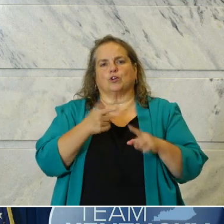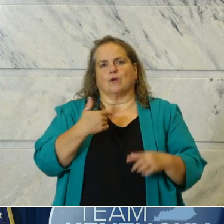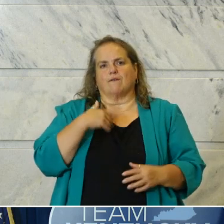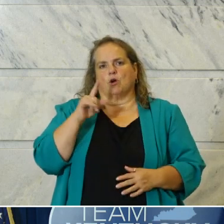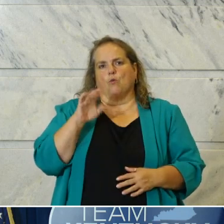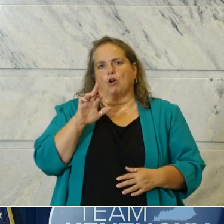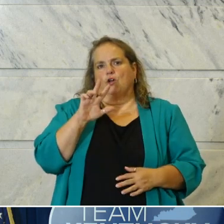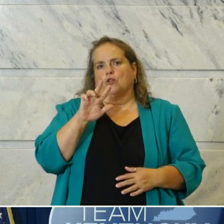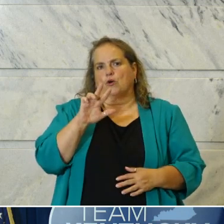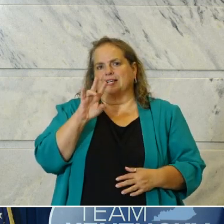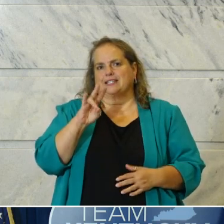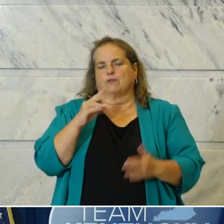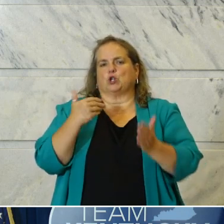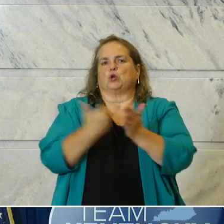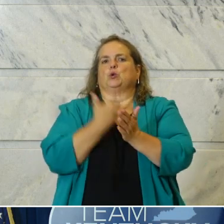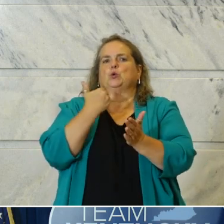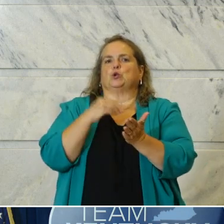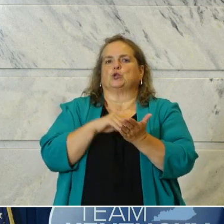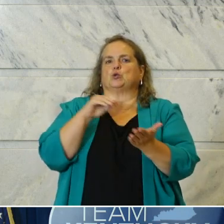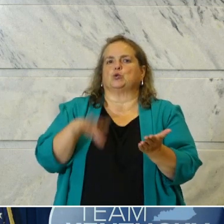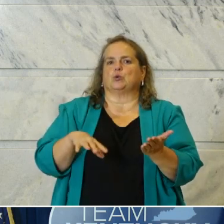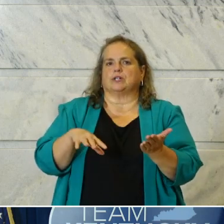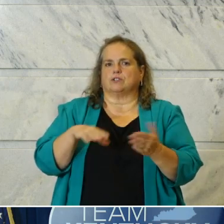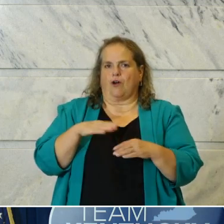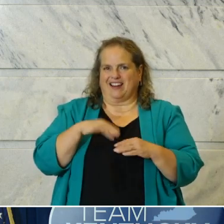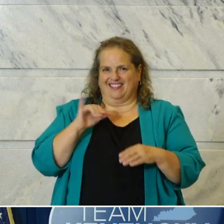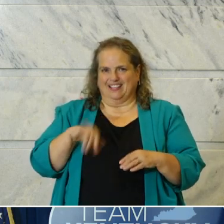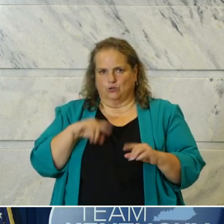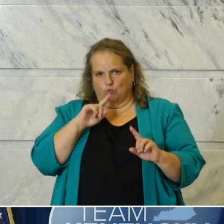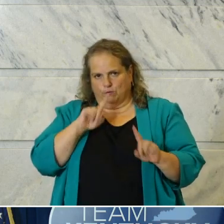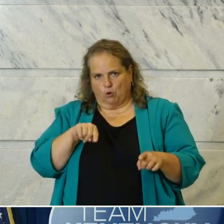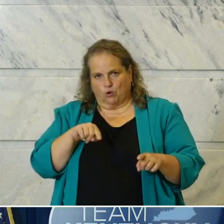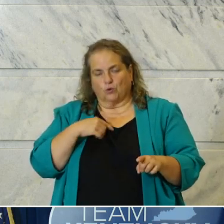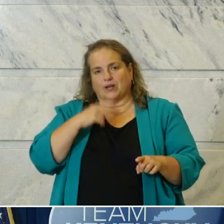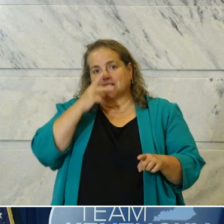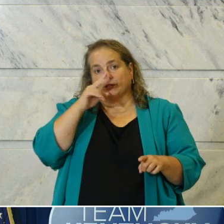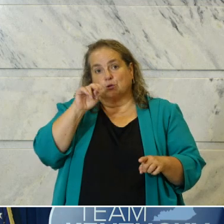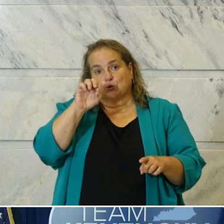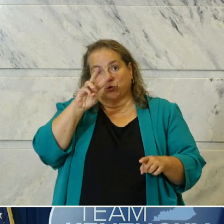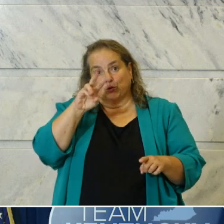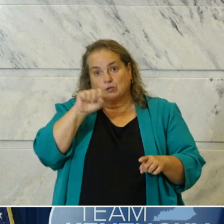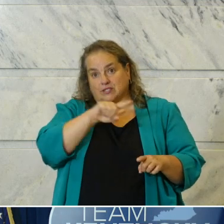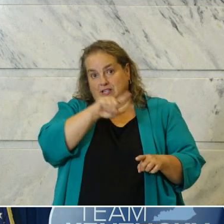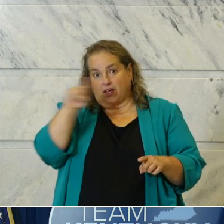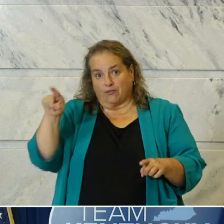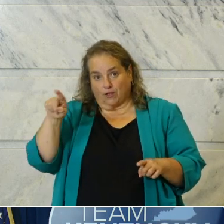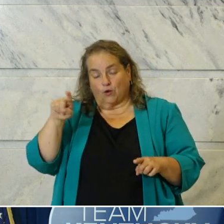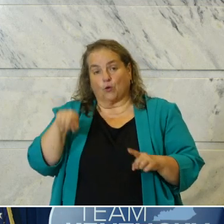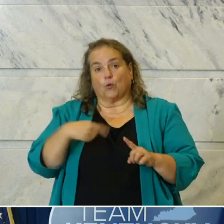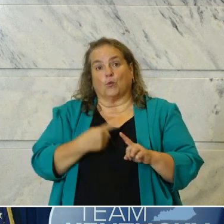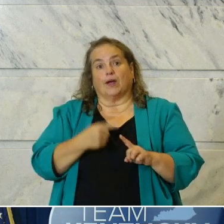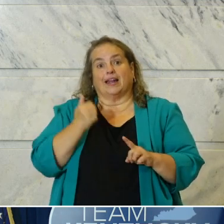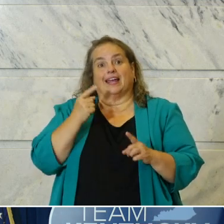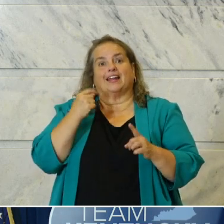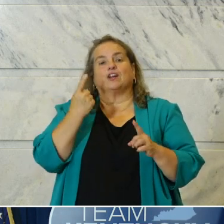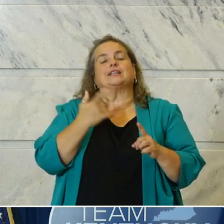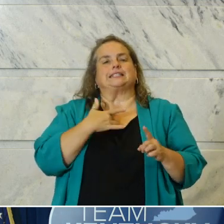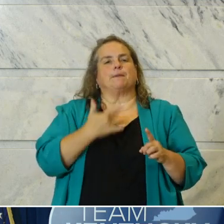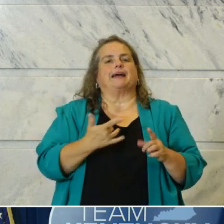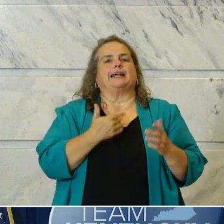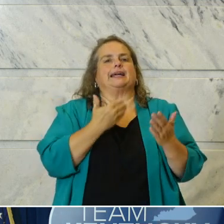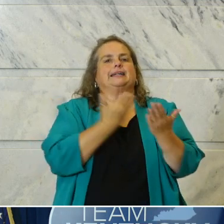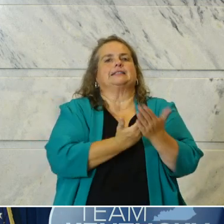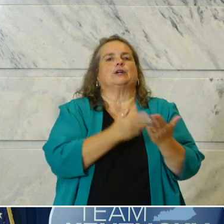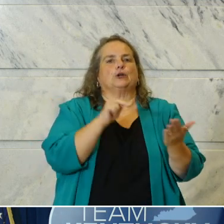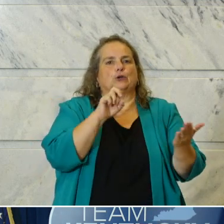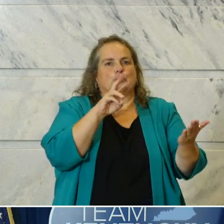137 new students, and that's just on this report. We've seen news out there. Remember, it makes the news before we get the